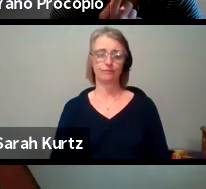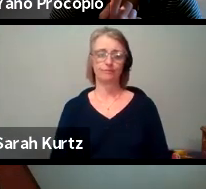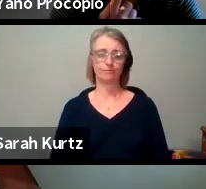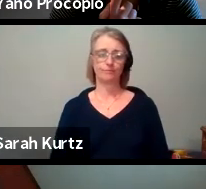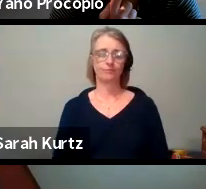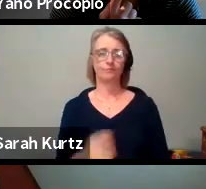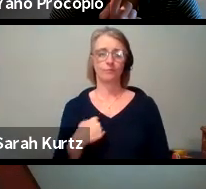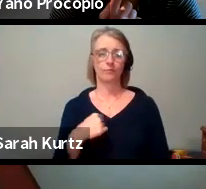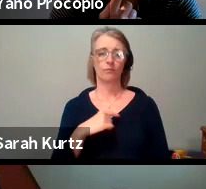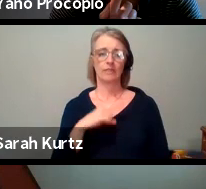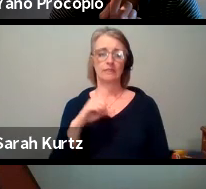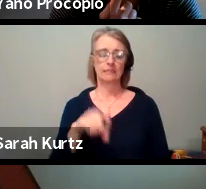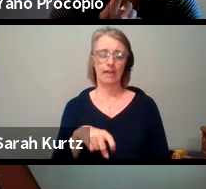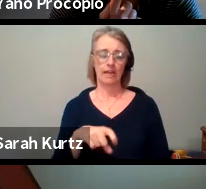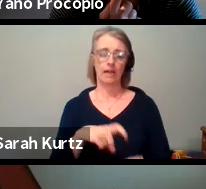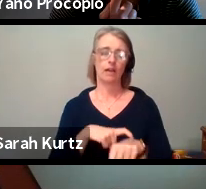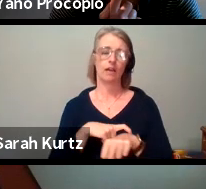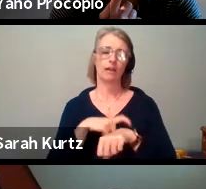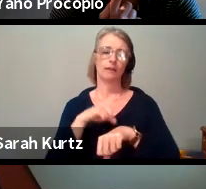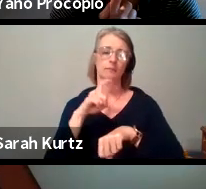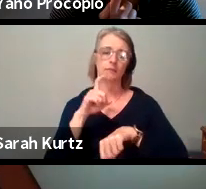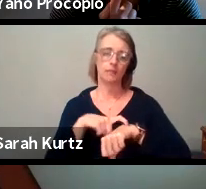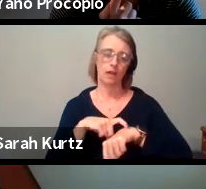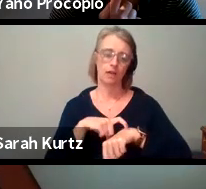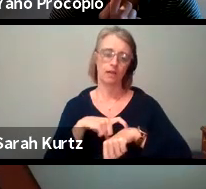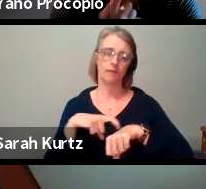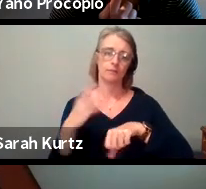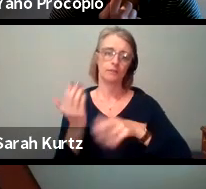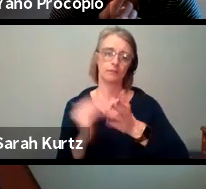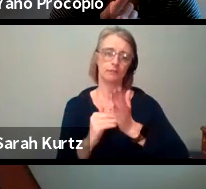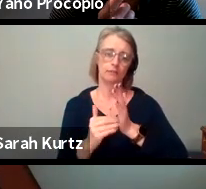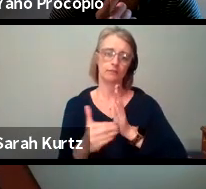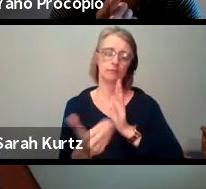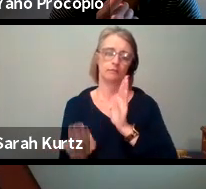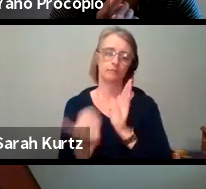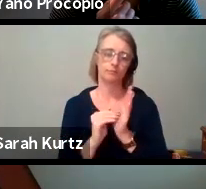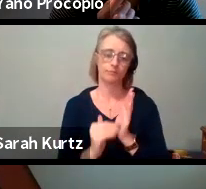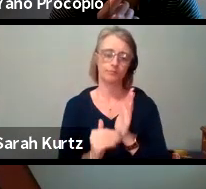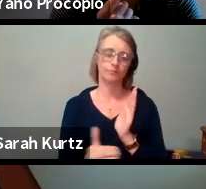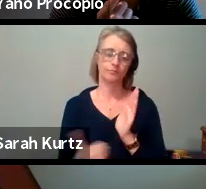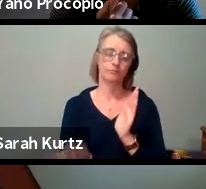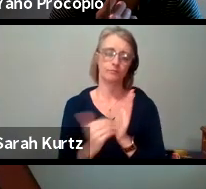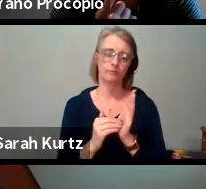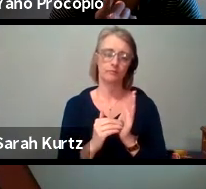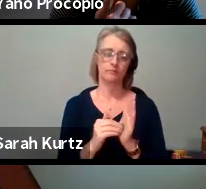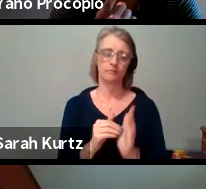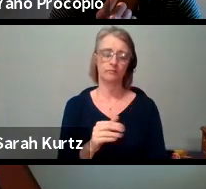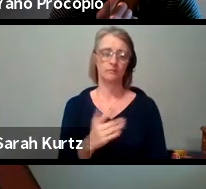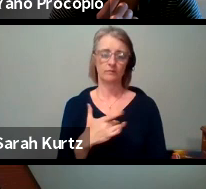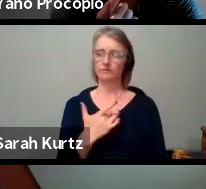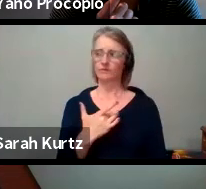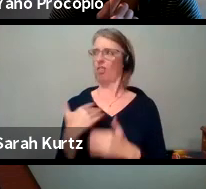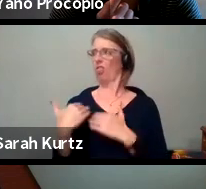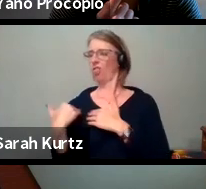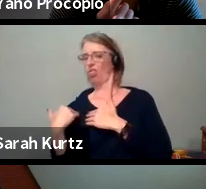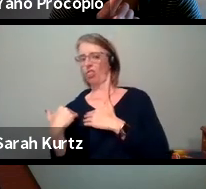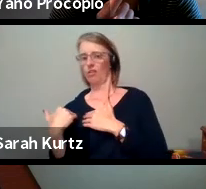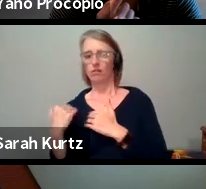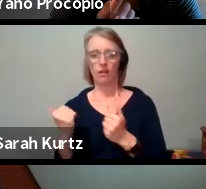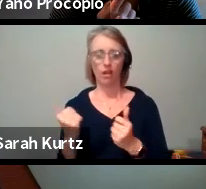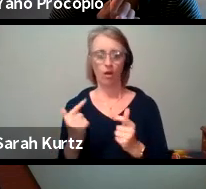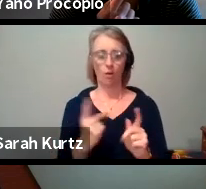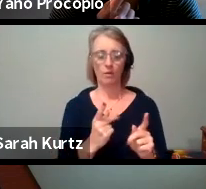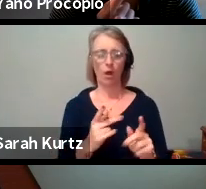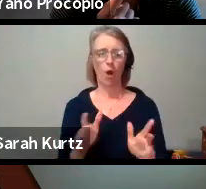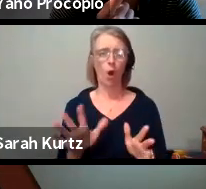Things have happened time after time after time, and we're the only ones that are bearing the brunt of it. Now all of a sudden everybody wants to,